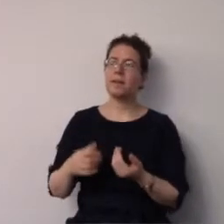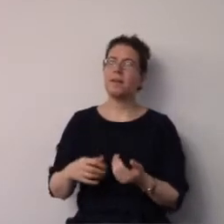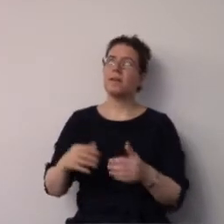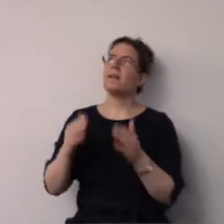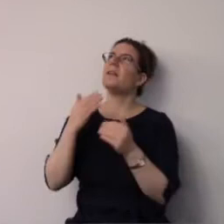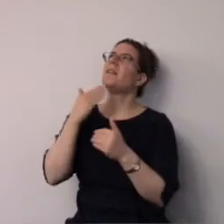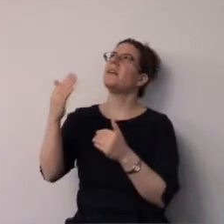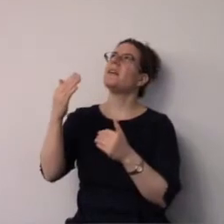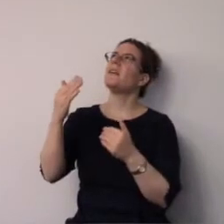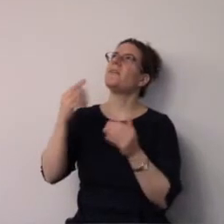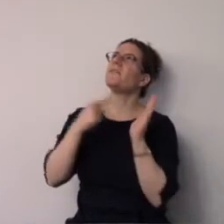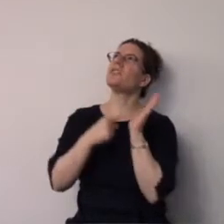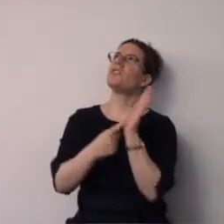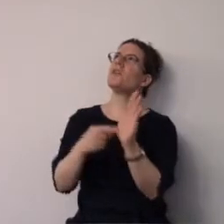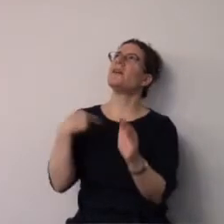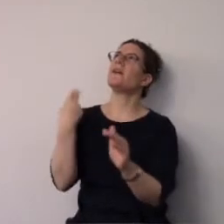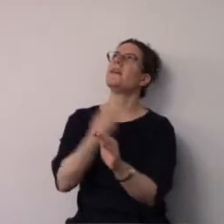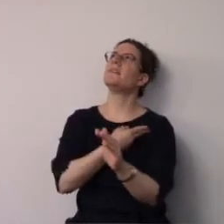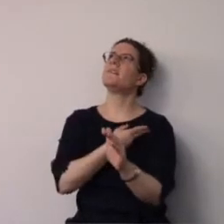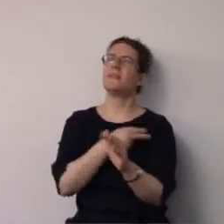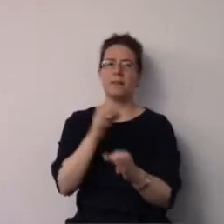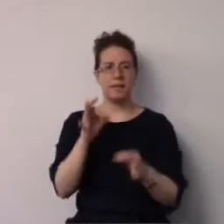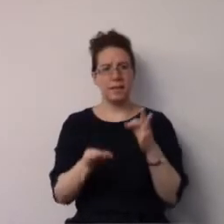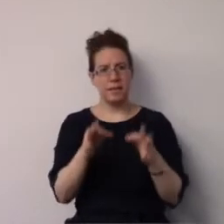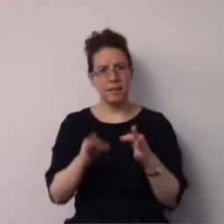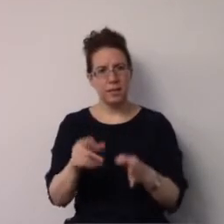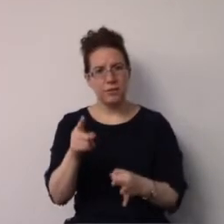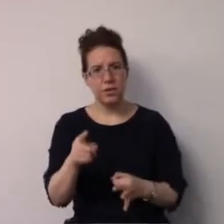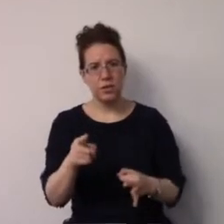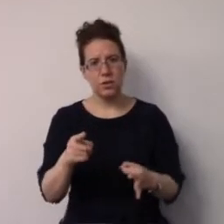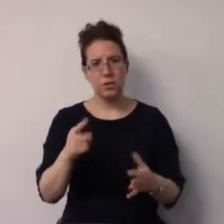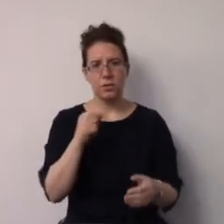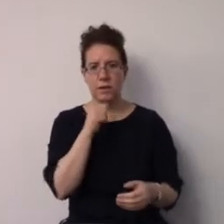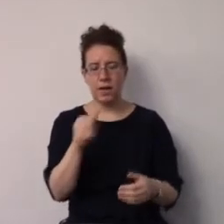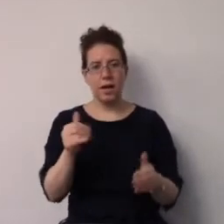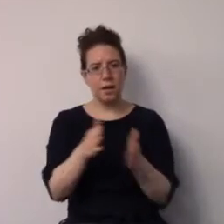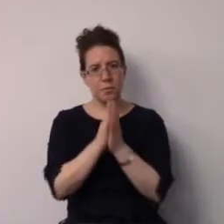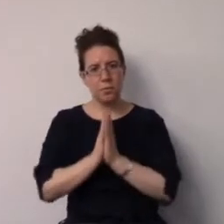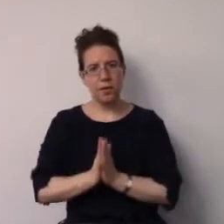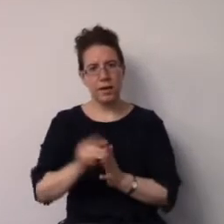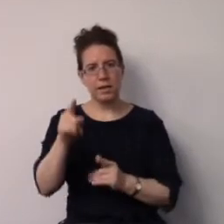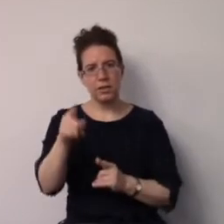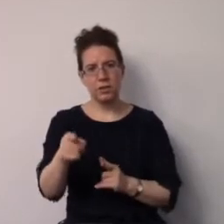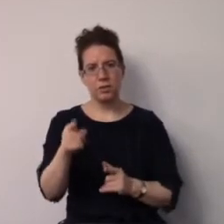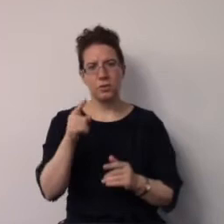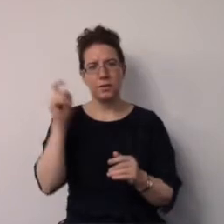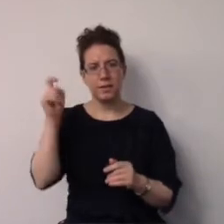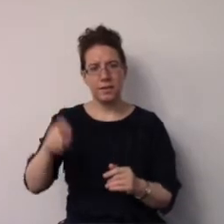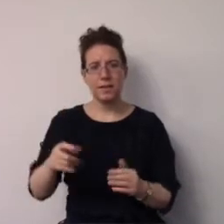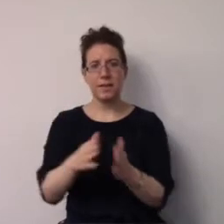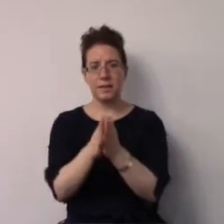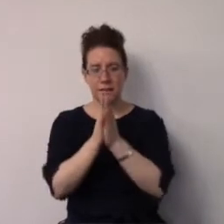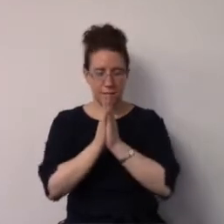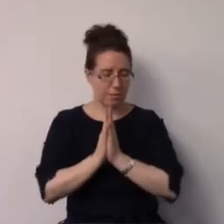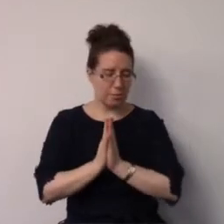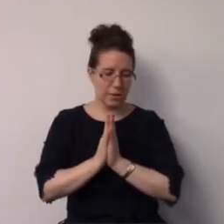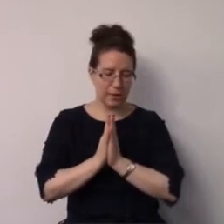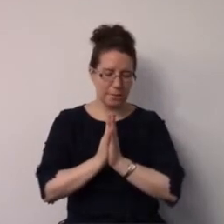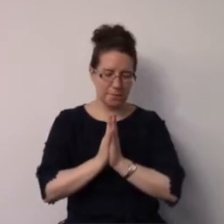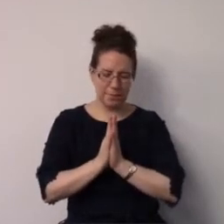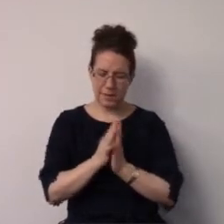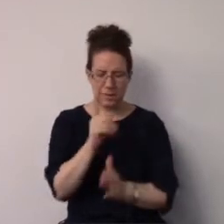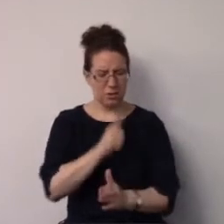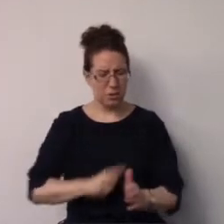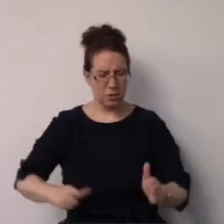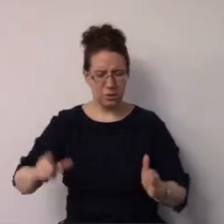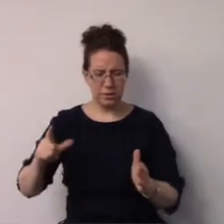you should. But Lord, I pray that you will help them to understand that prayer is not just for us getting